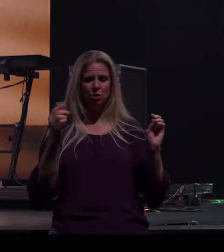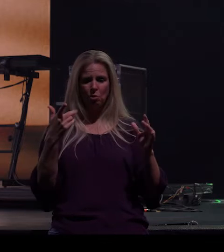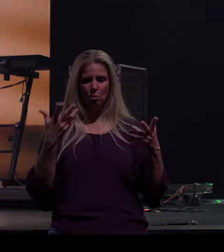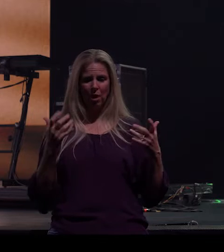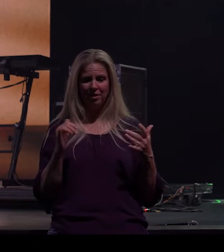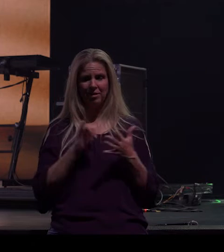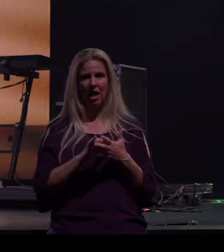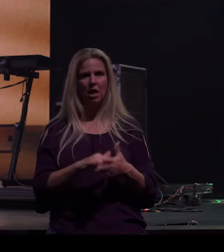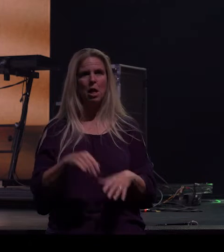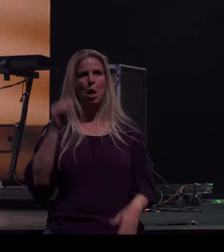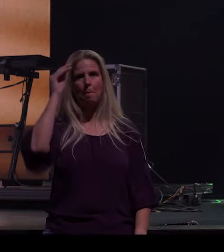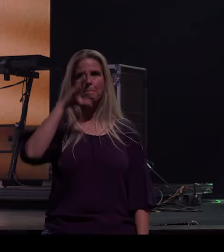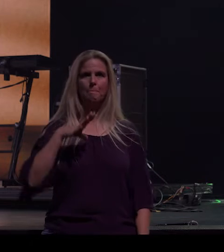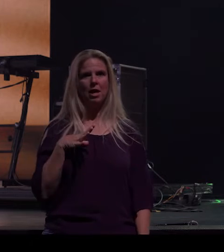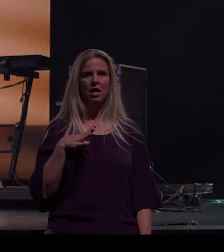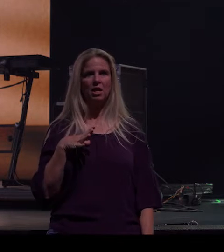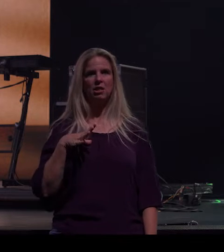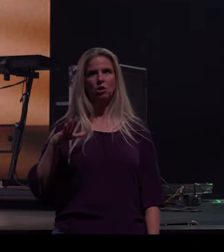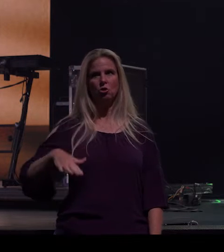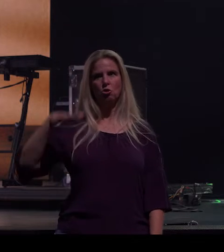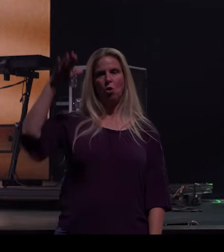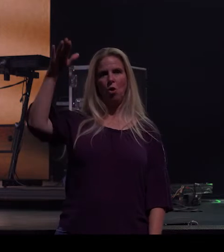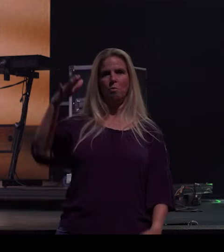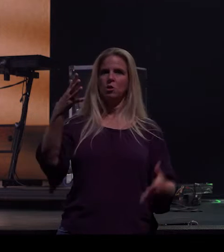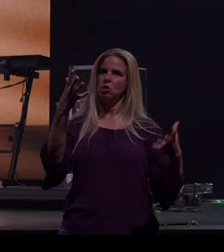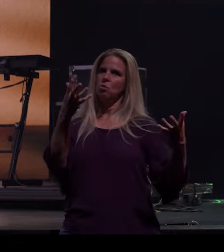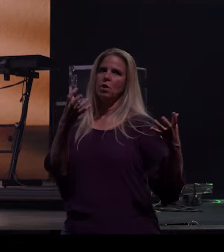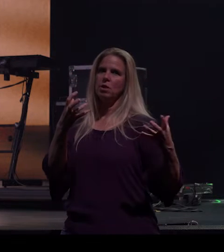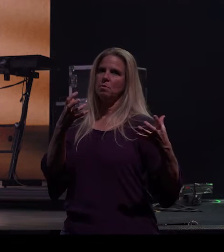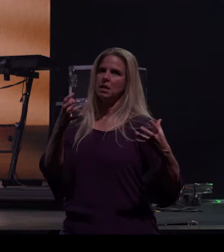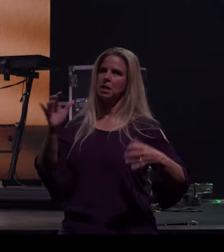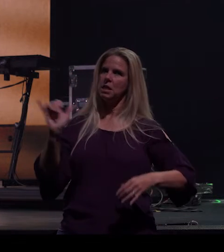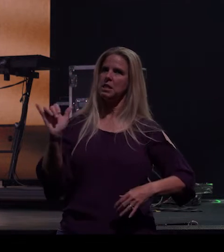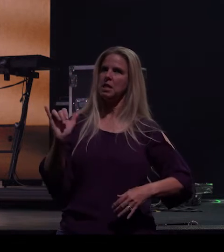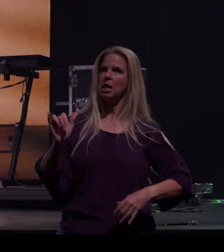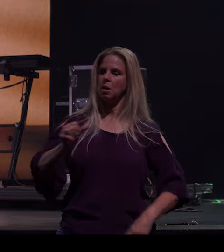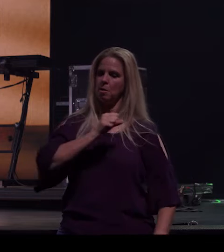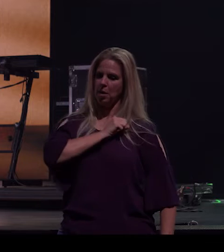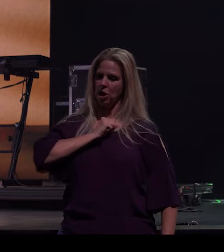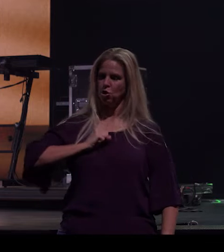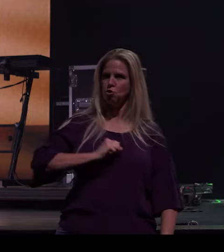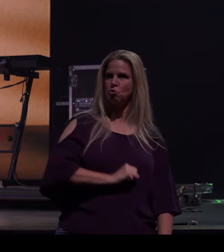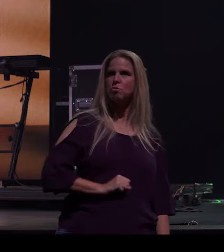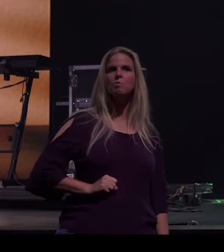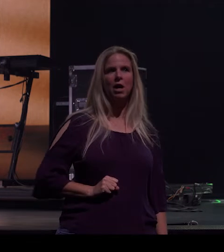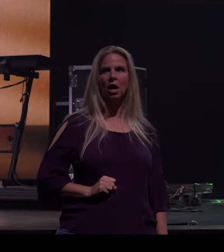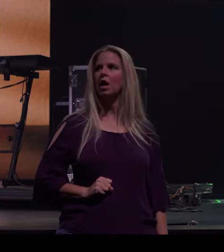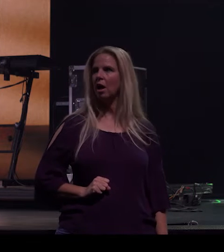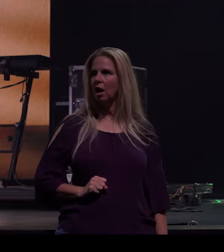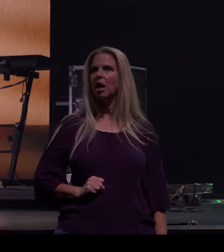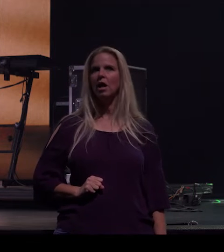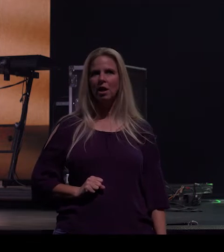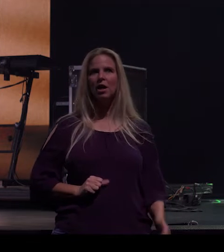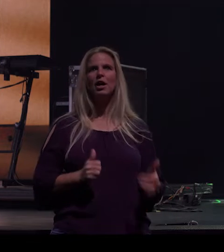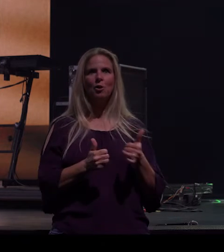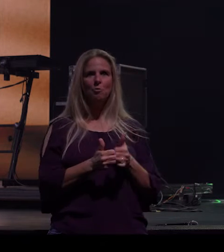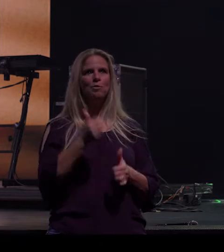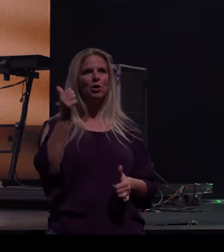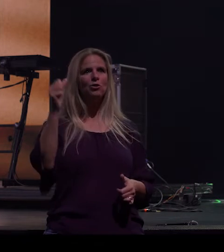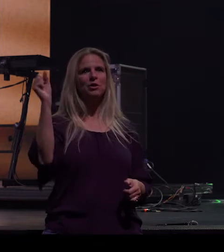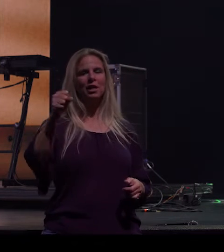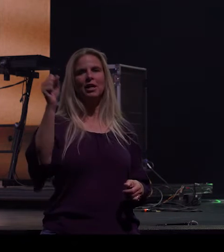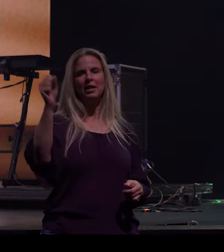Now, guys, how many of you grew up, like, loving or wanting to be like Superman? Yeah, almost all of us, right? You had the underoos